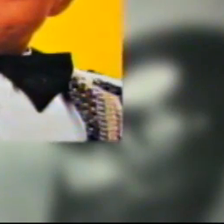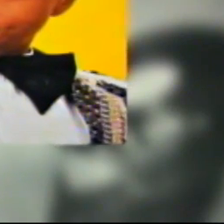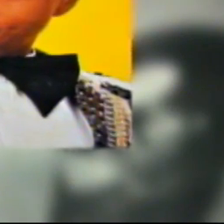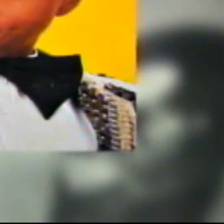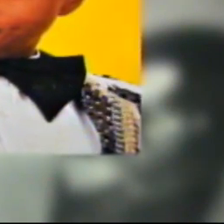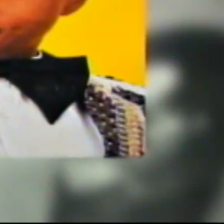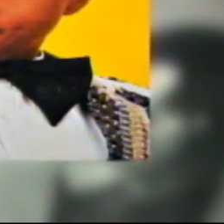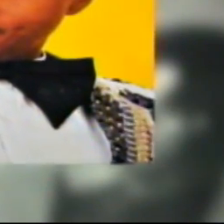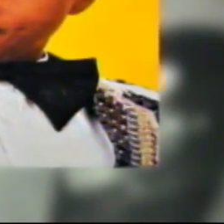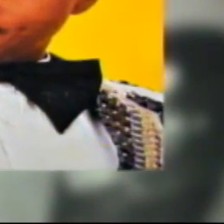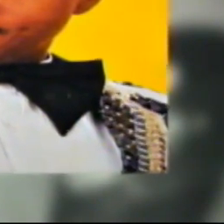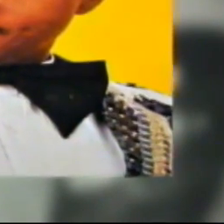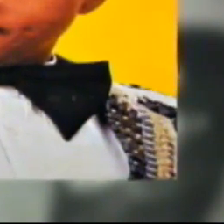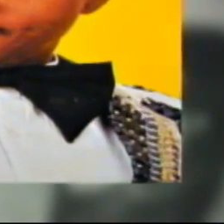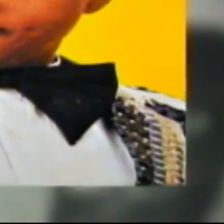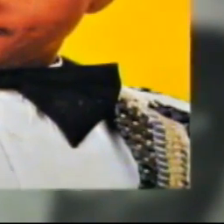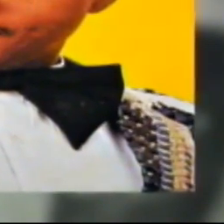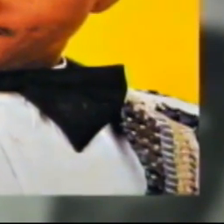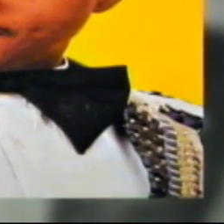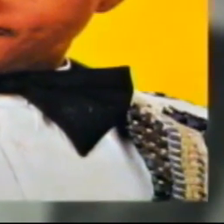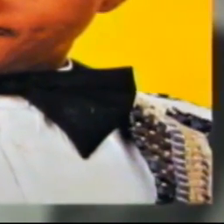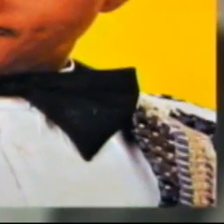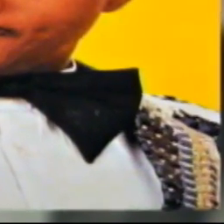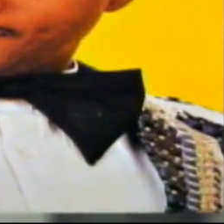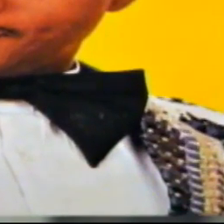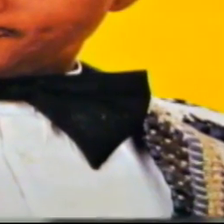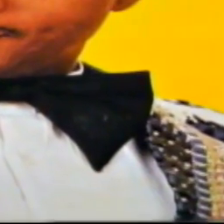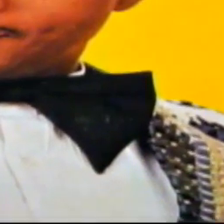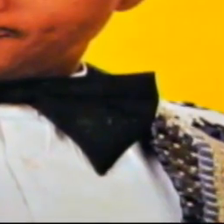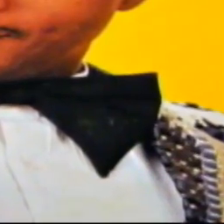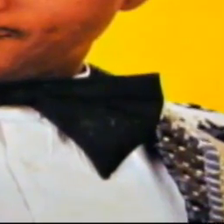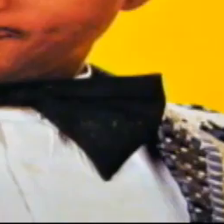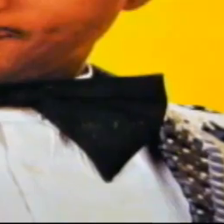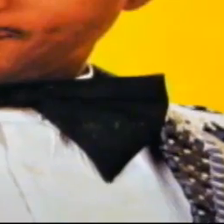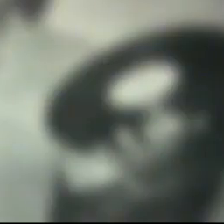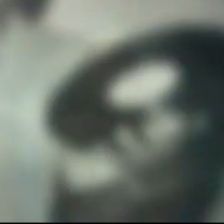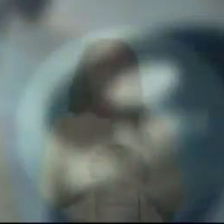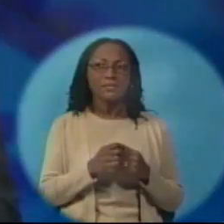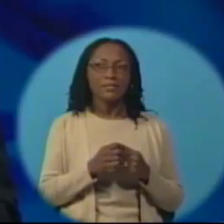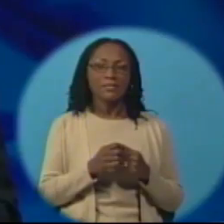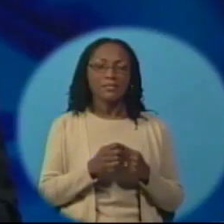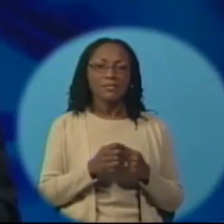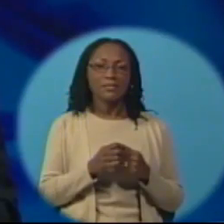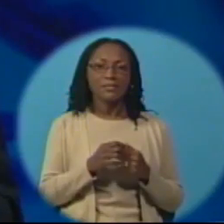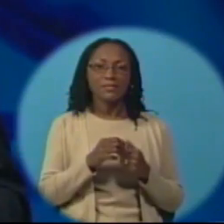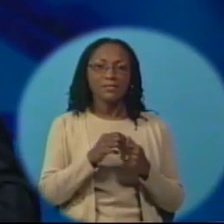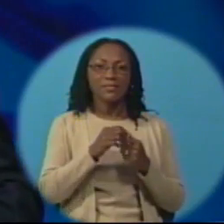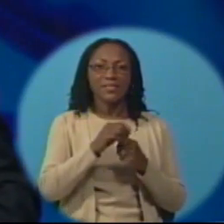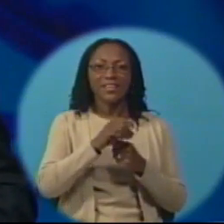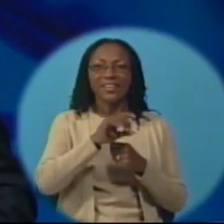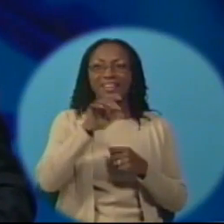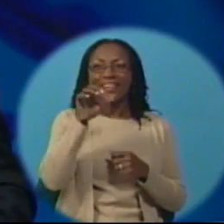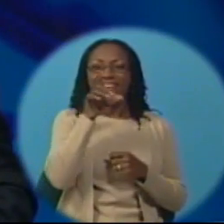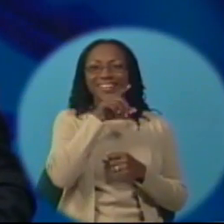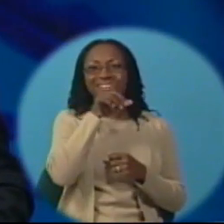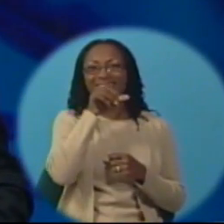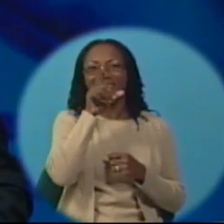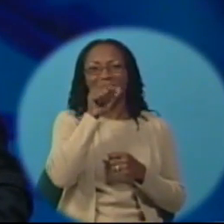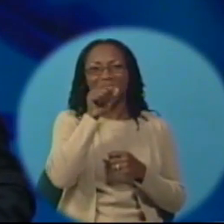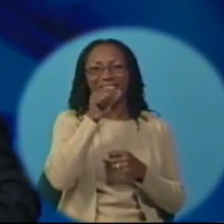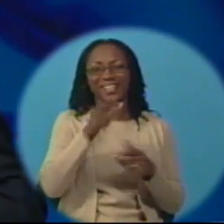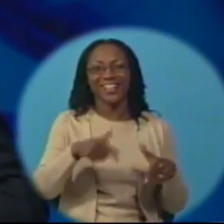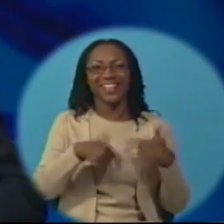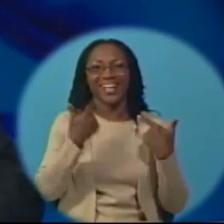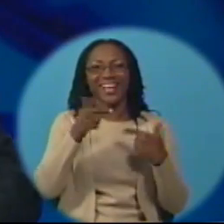she bums in bed, telling everybody Sparrow Dead. Sparrow is alive. Chef at